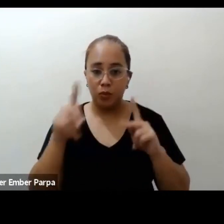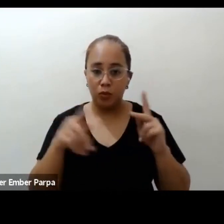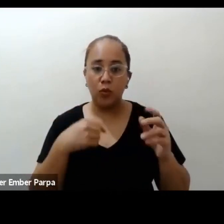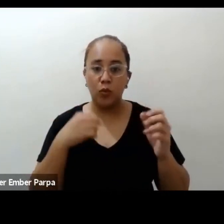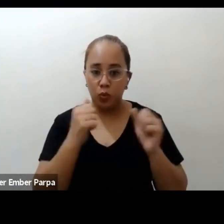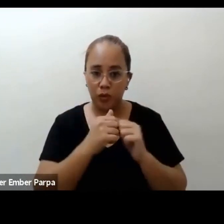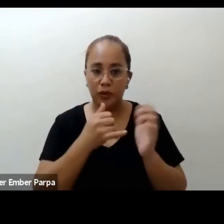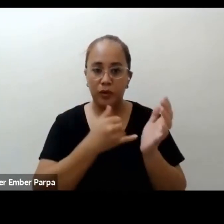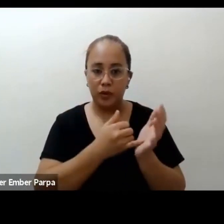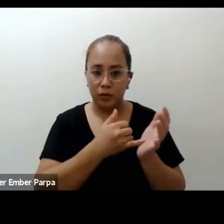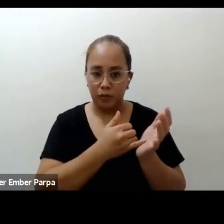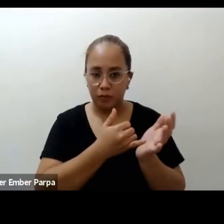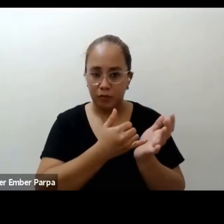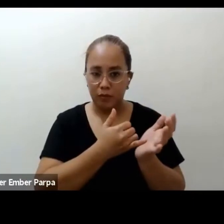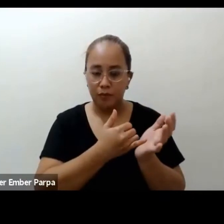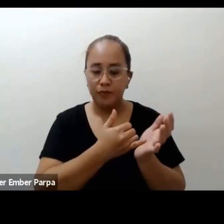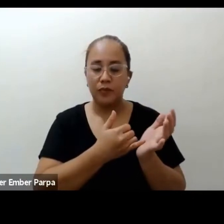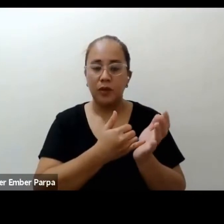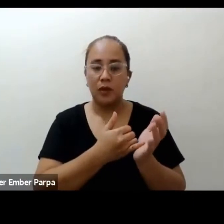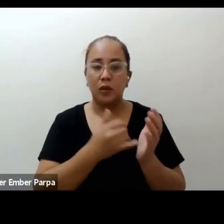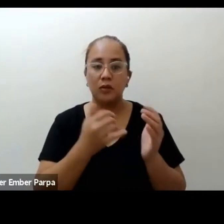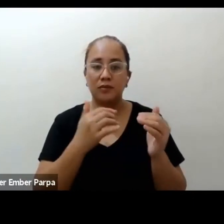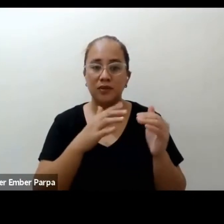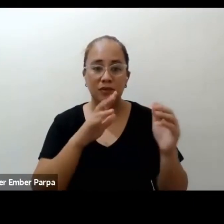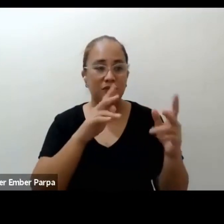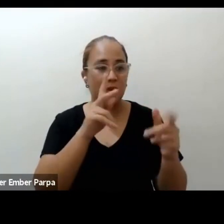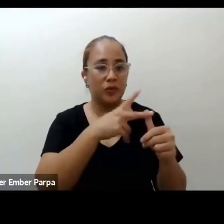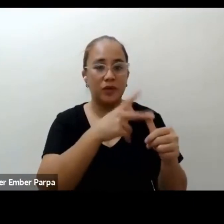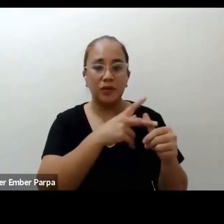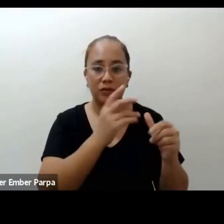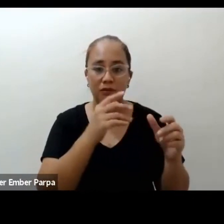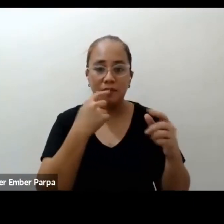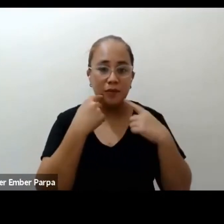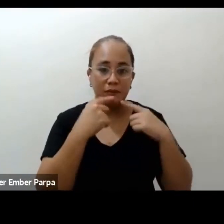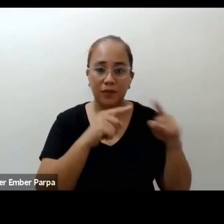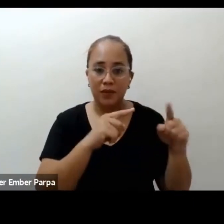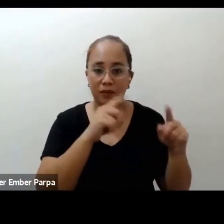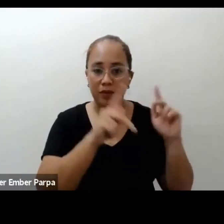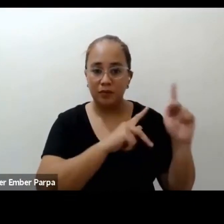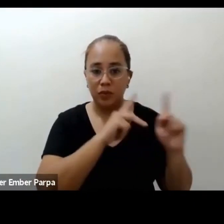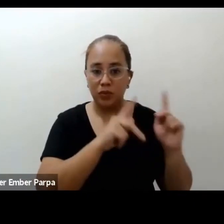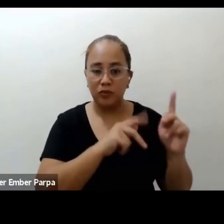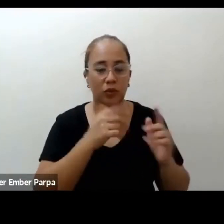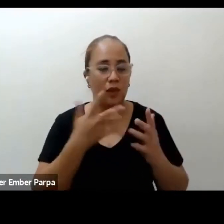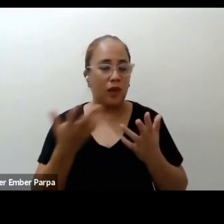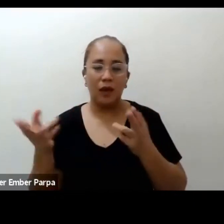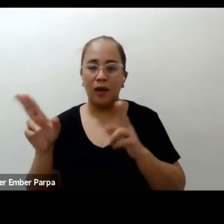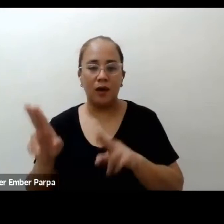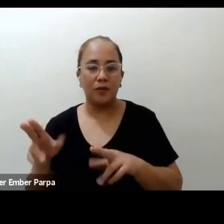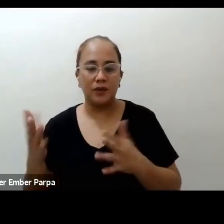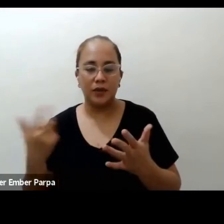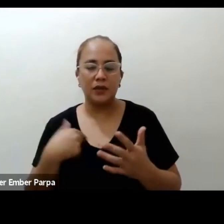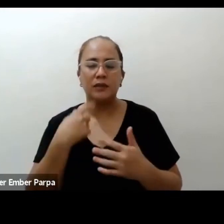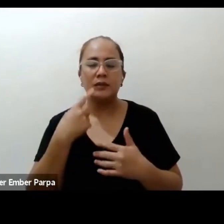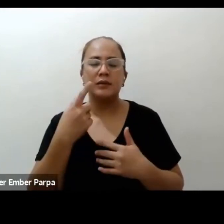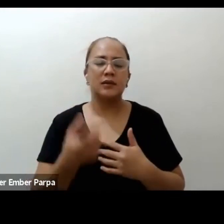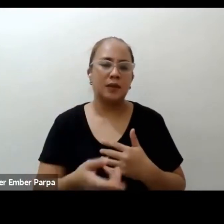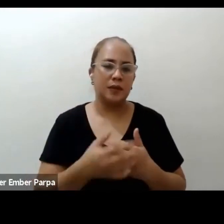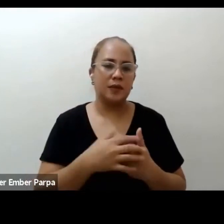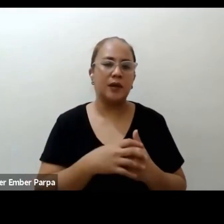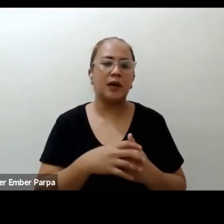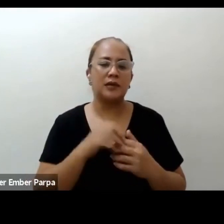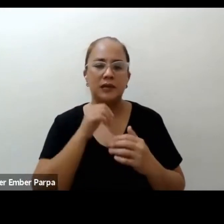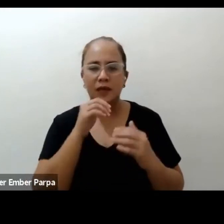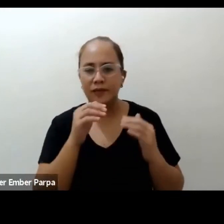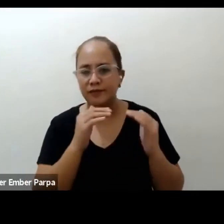public interest ahead of themselves, walang mangyayari sa atin. Miski na sabihin natin na unfair